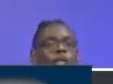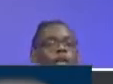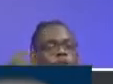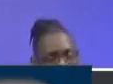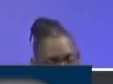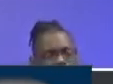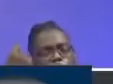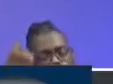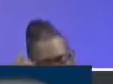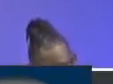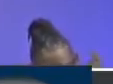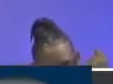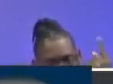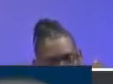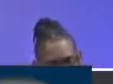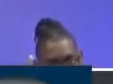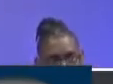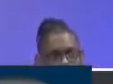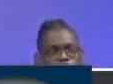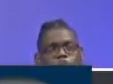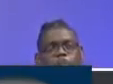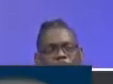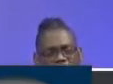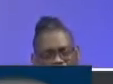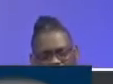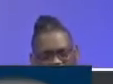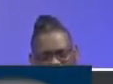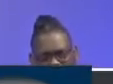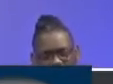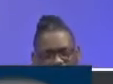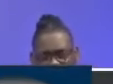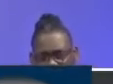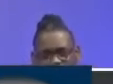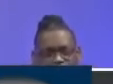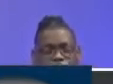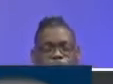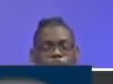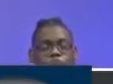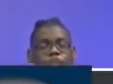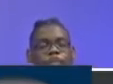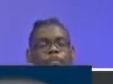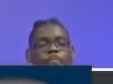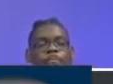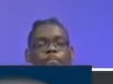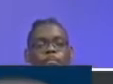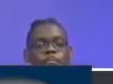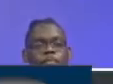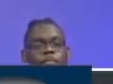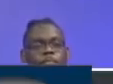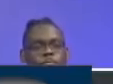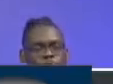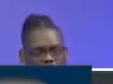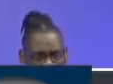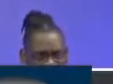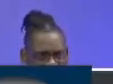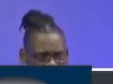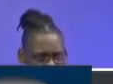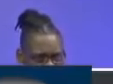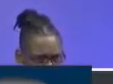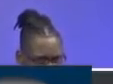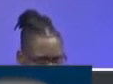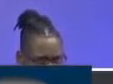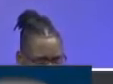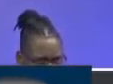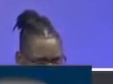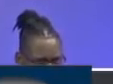sector, that closure during the week, except essential services, whether registration of deaths will fall as that. Yes, so the Attorney General's office